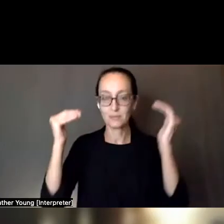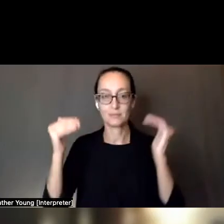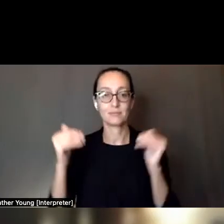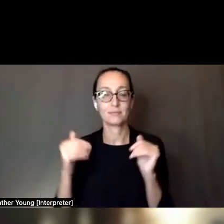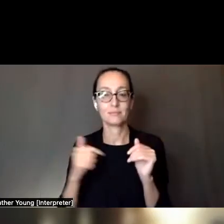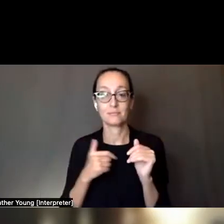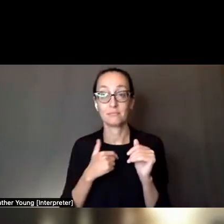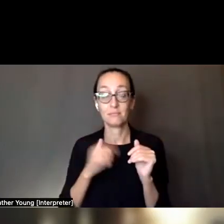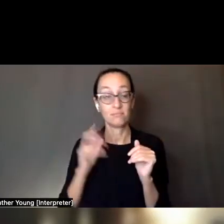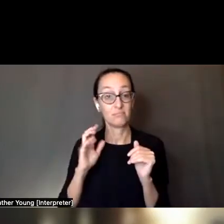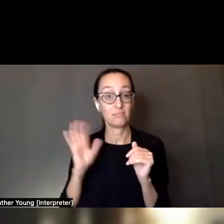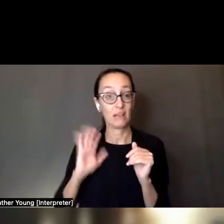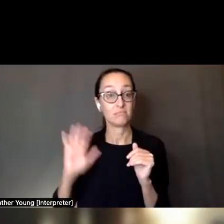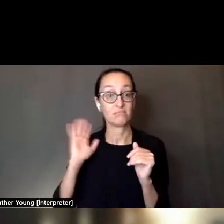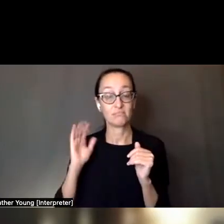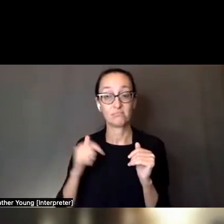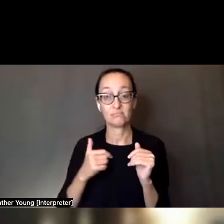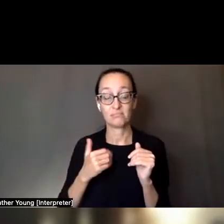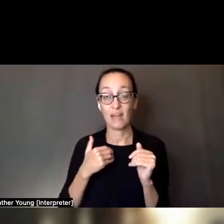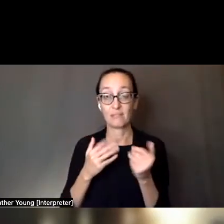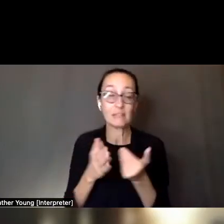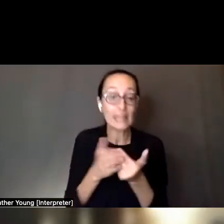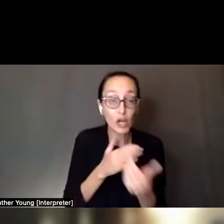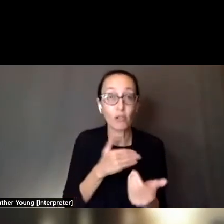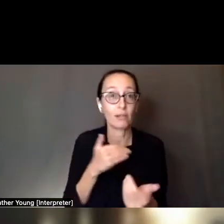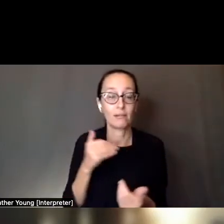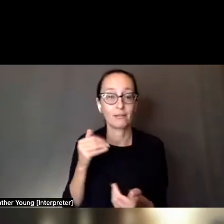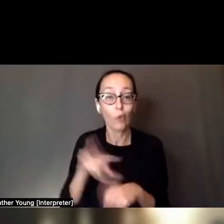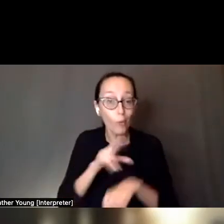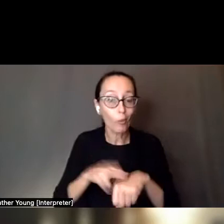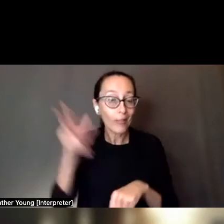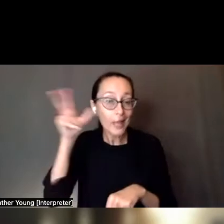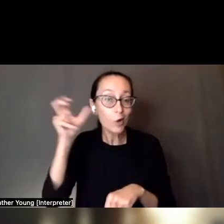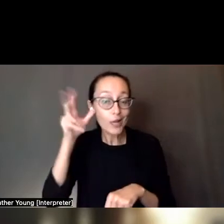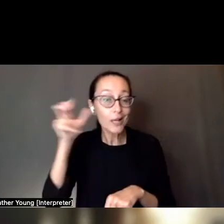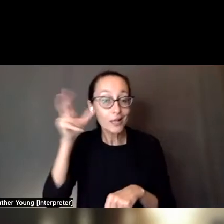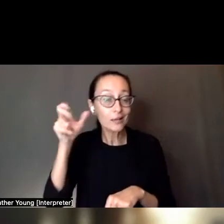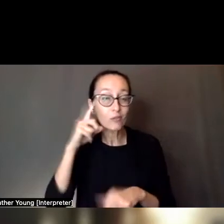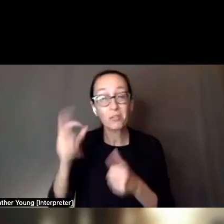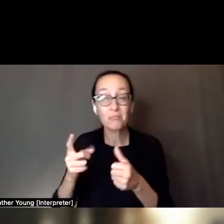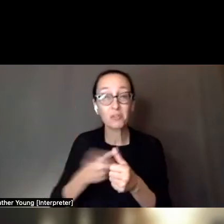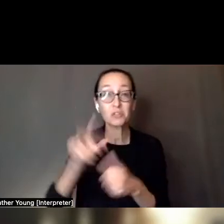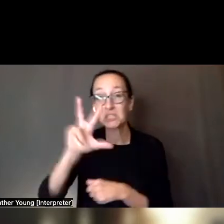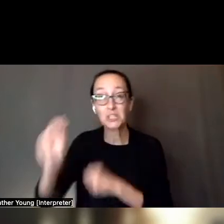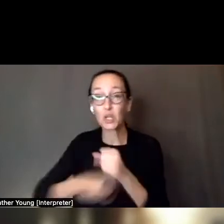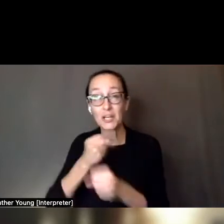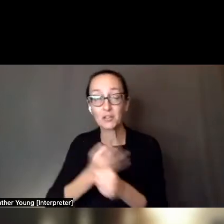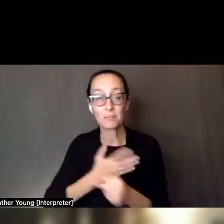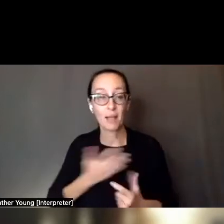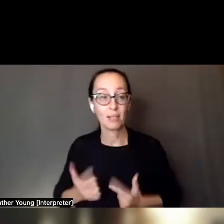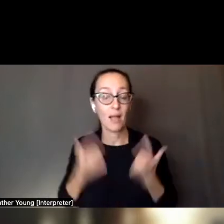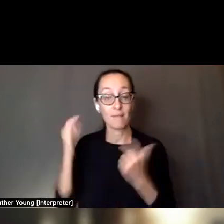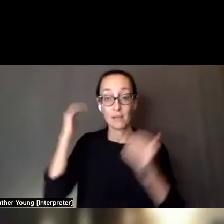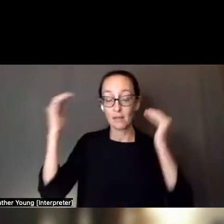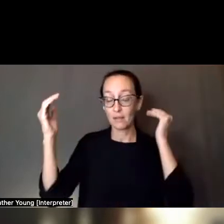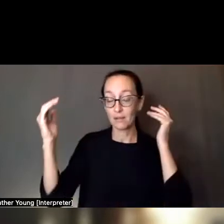nearly normal hearing for the first 30 years or so of my life, they ask, is it true that